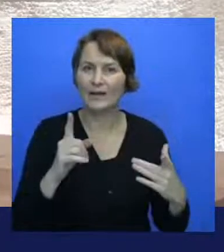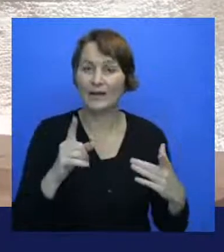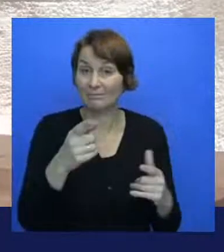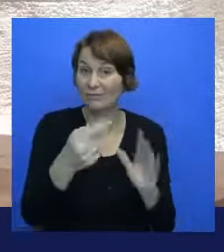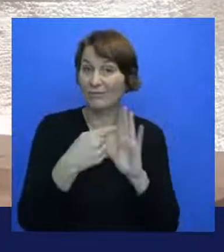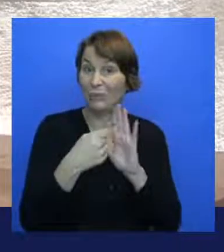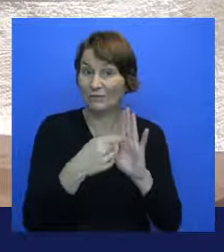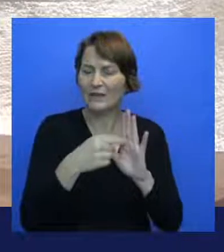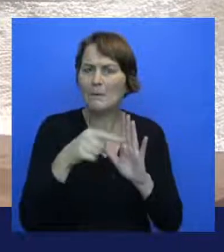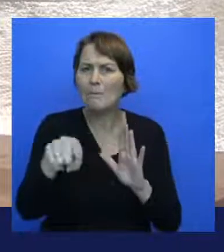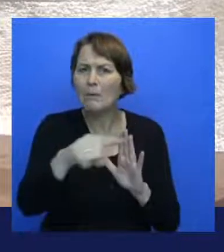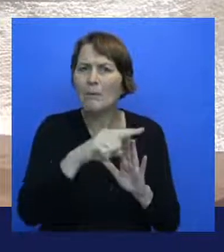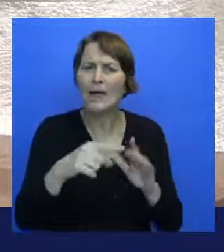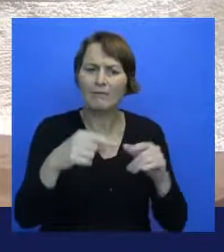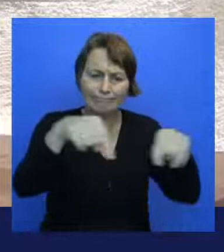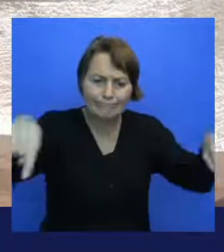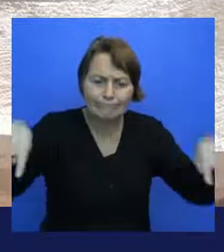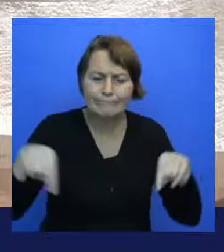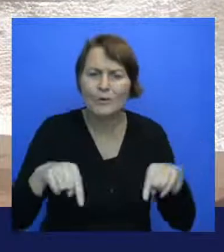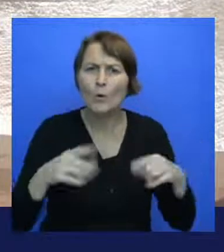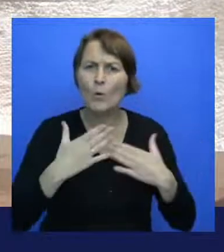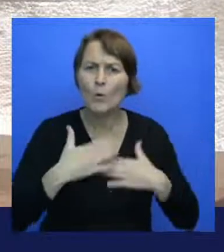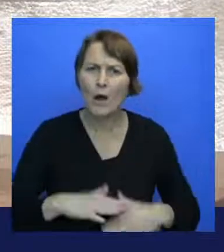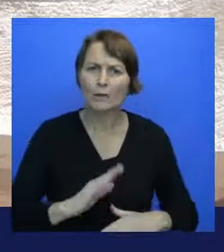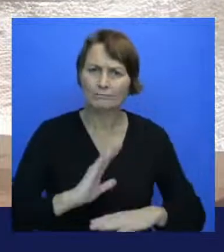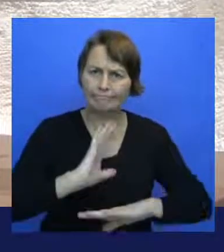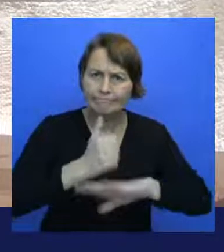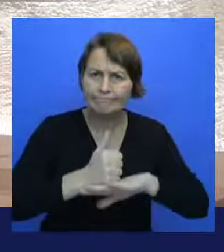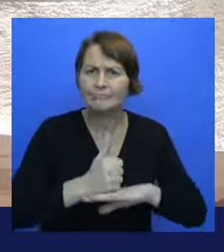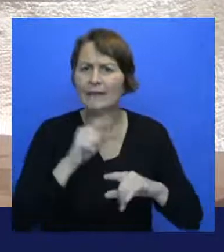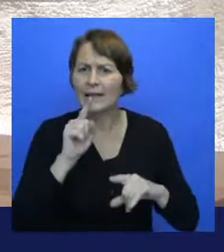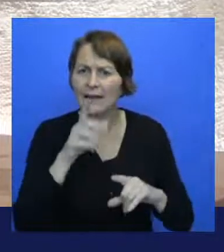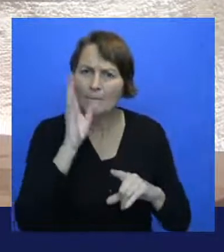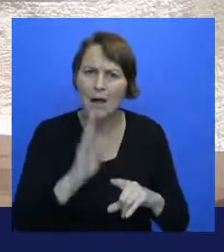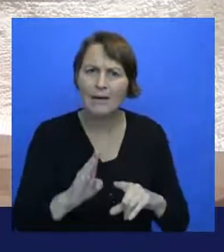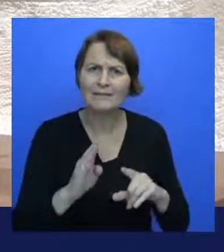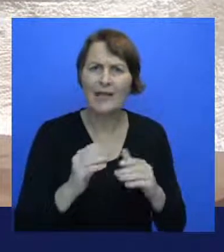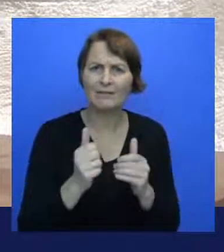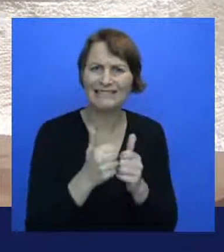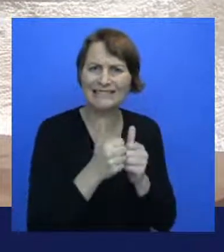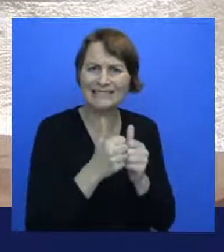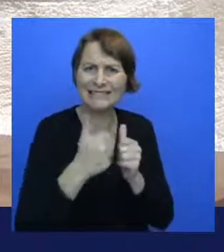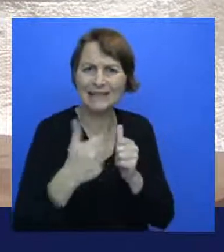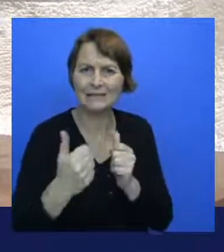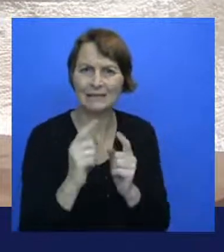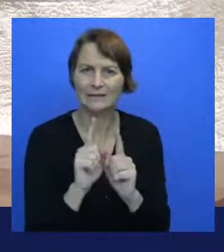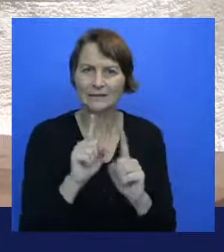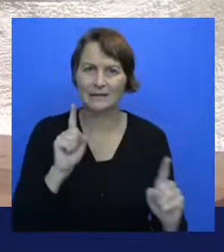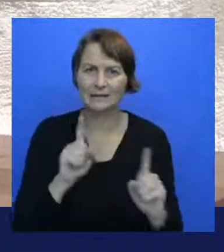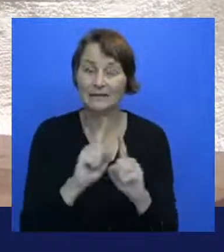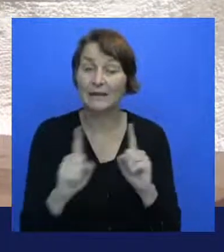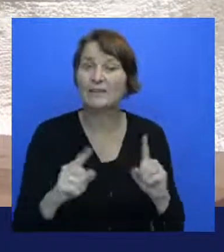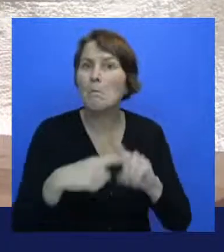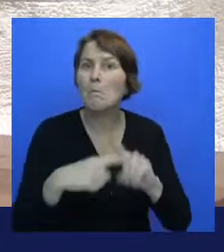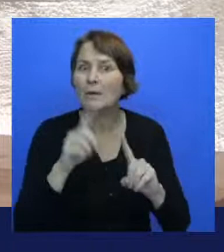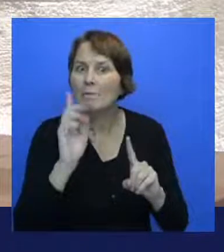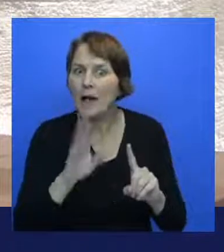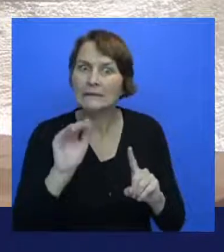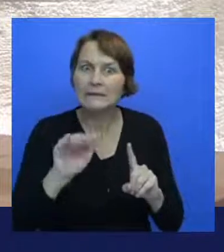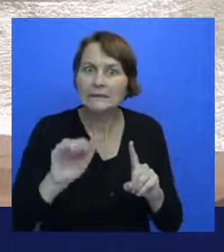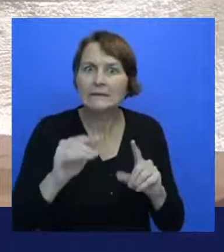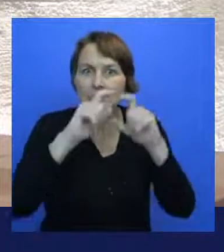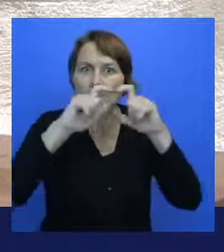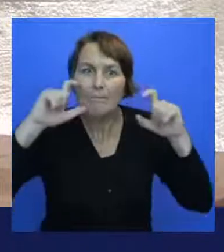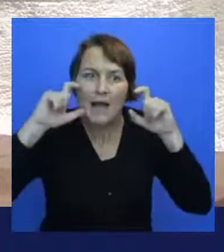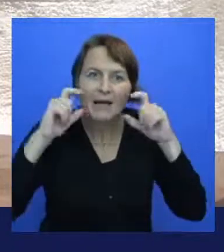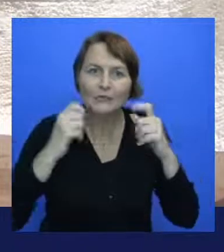social distancing or mask wearing and things like that. So really another exciting service that's really relevant based on the types